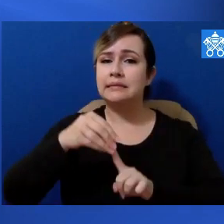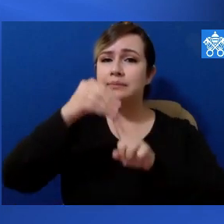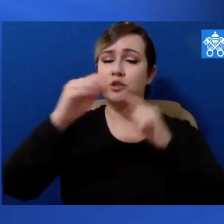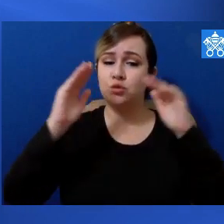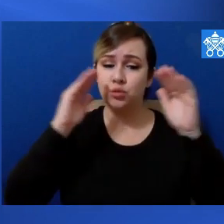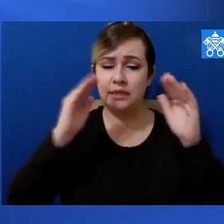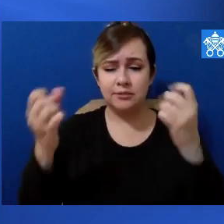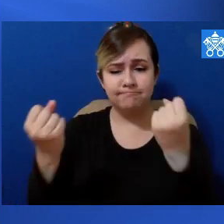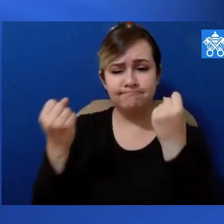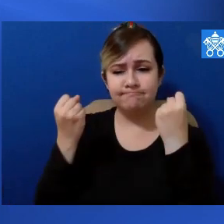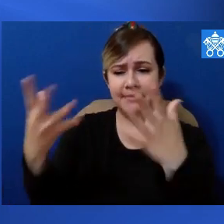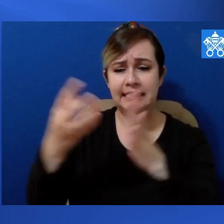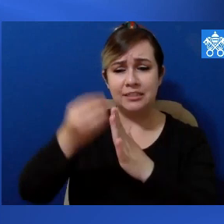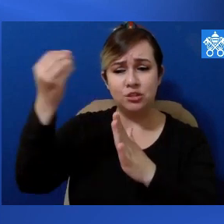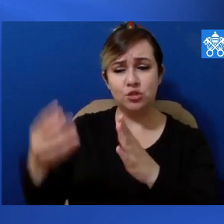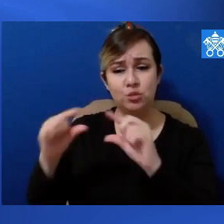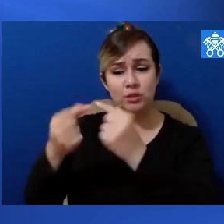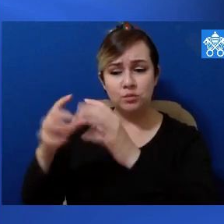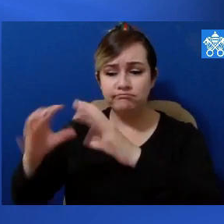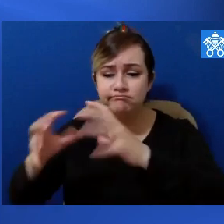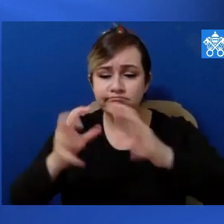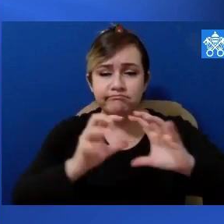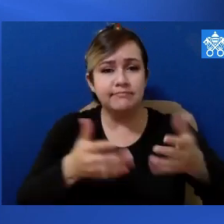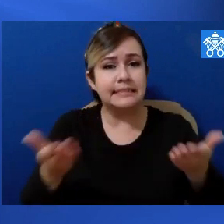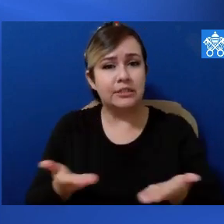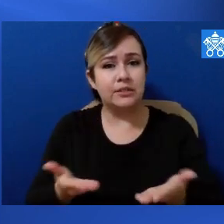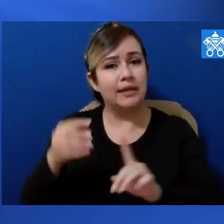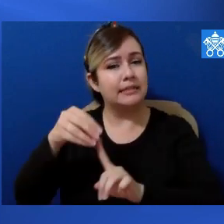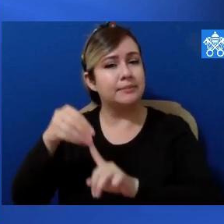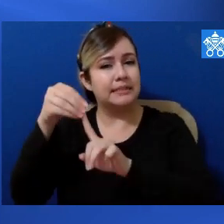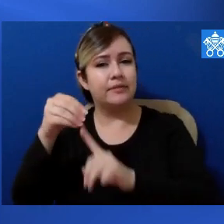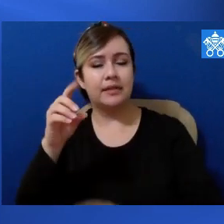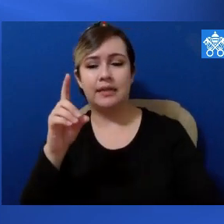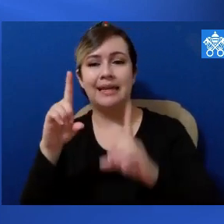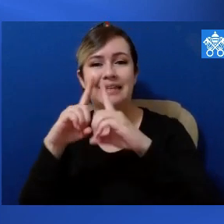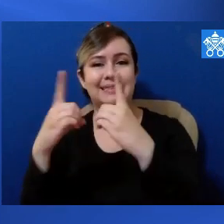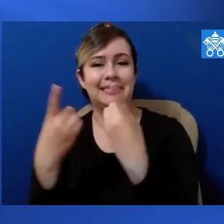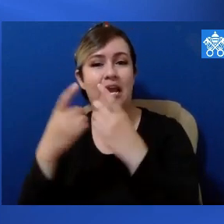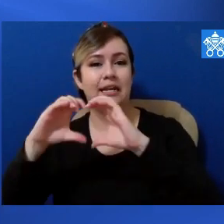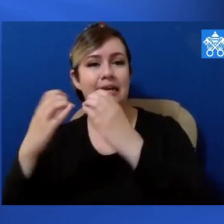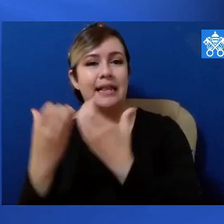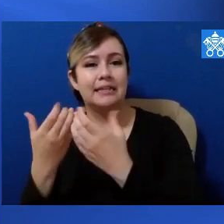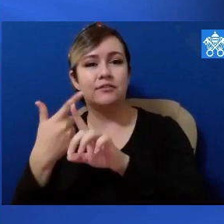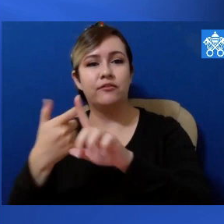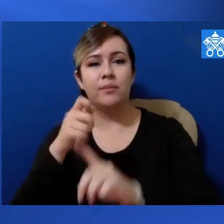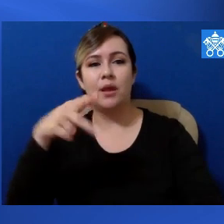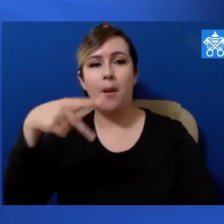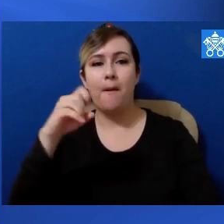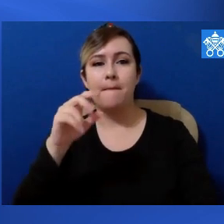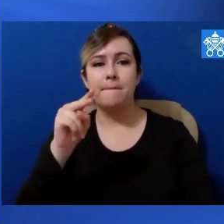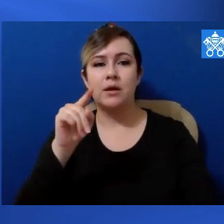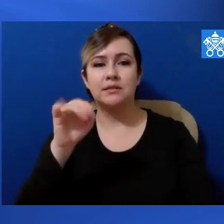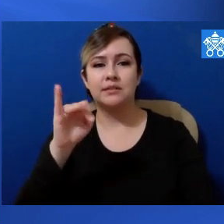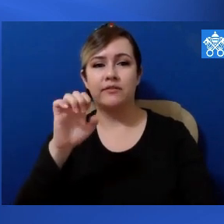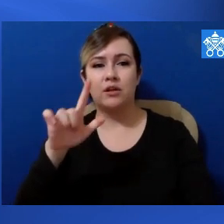greeting to the numerous students groups present, and in particular the diaconate class of the Pontifical North American College and